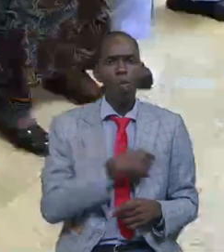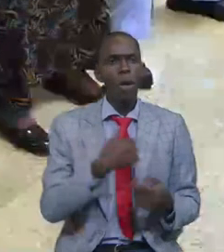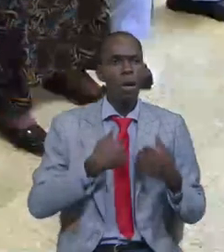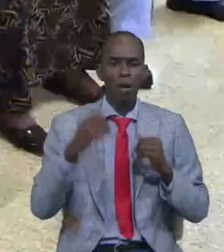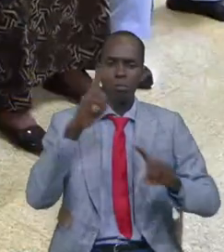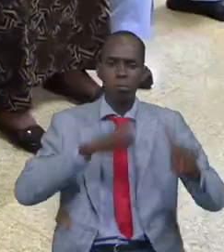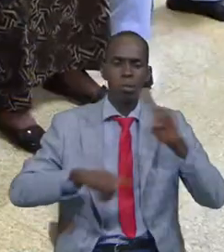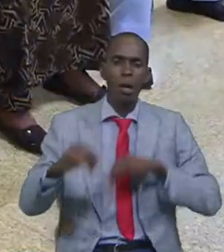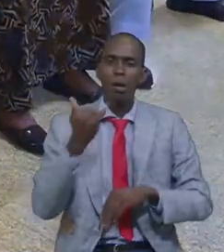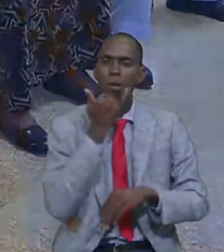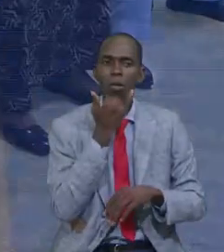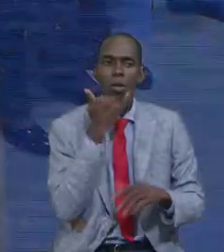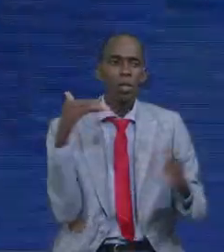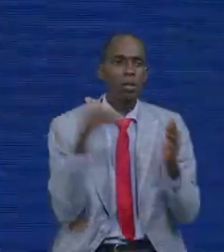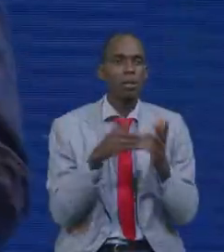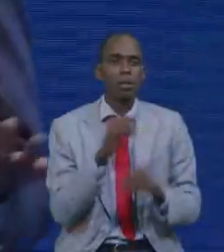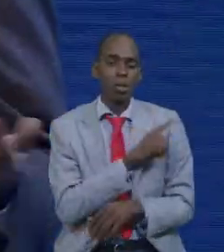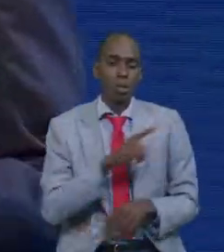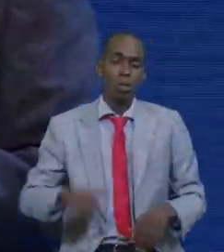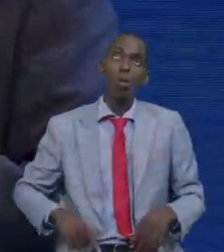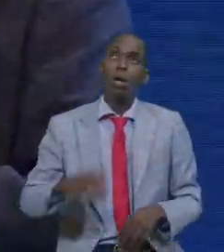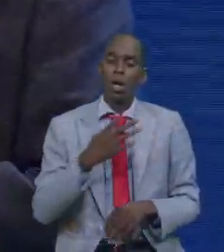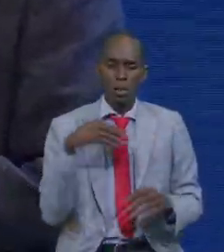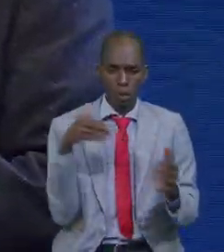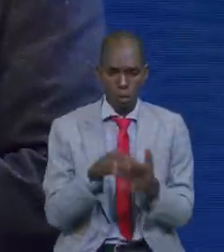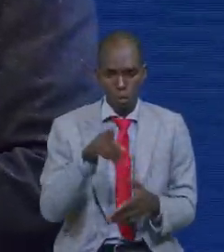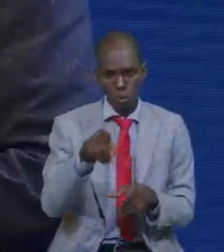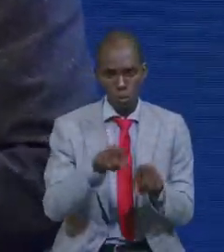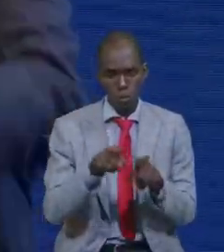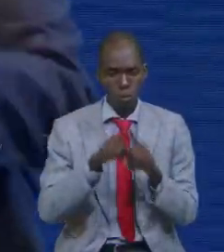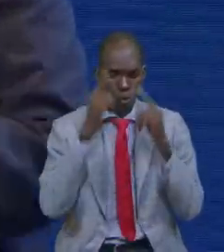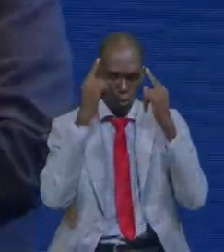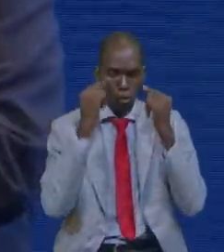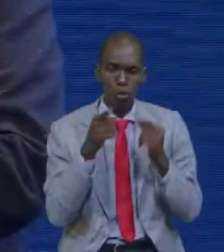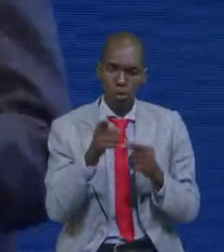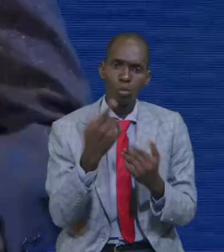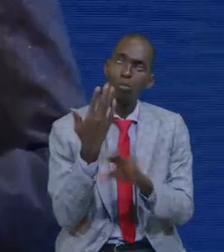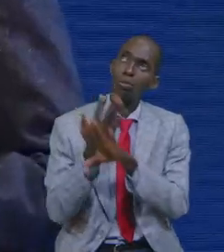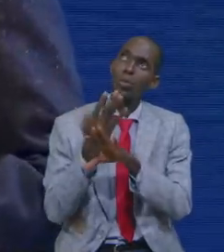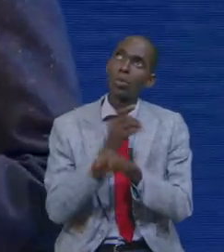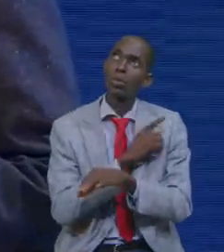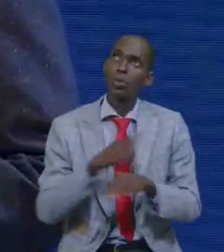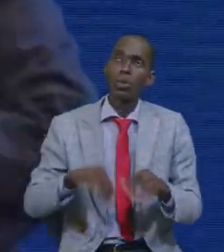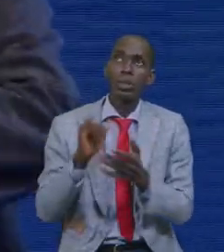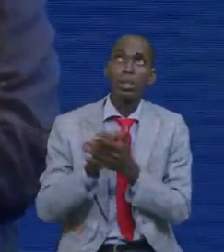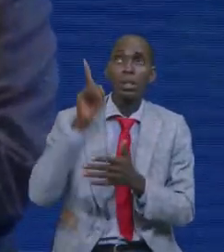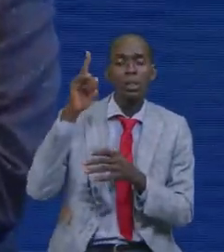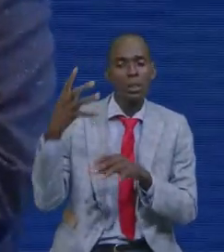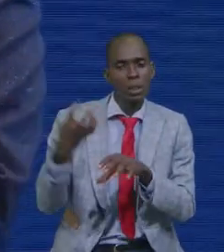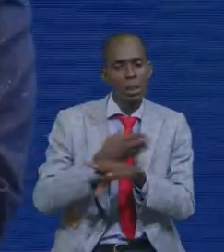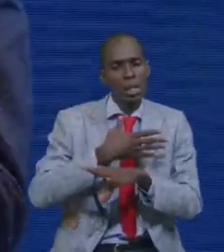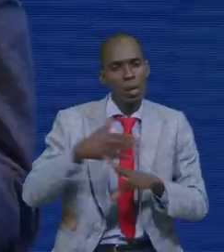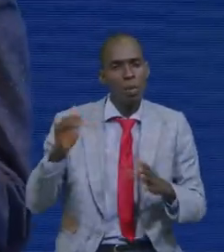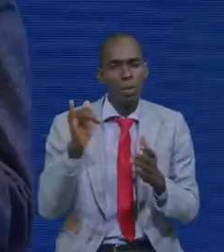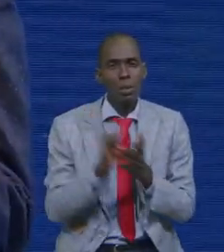the Lord and against thee. Pray unto the Lord that he take away the